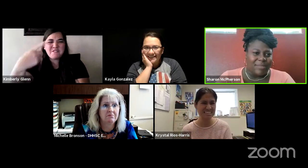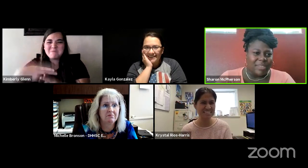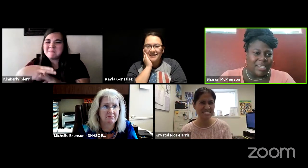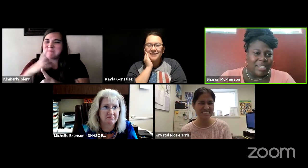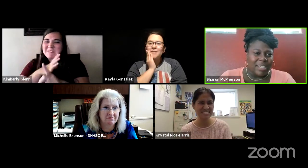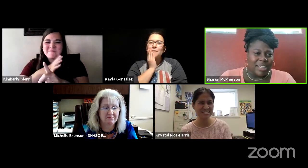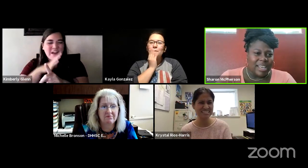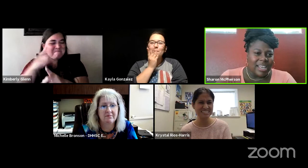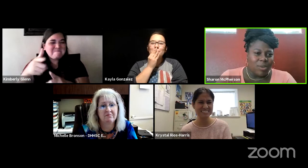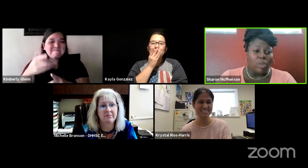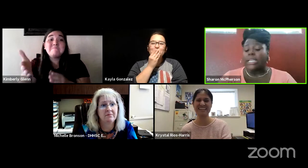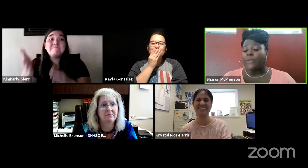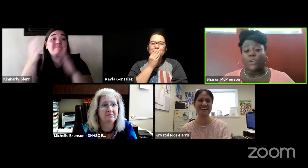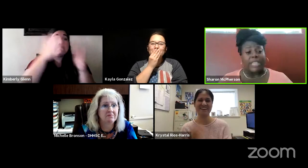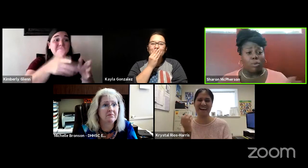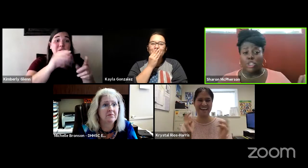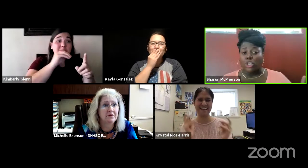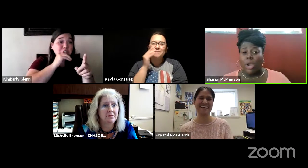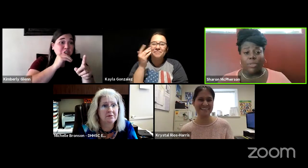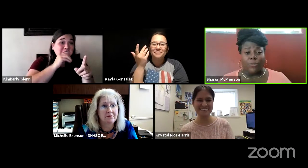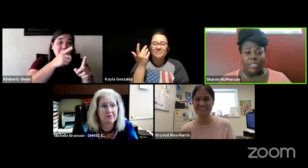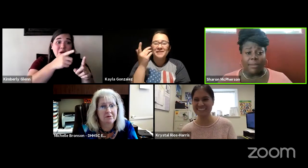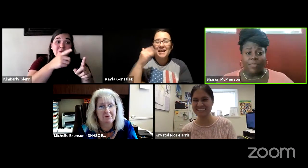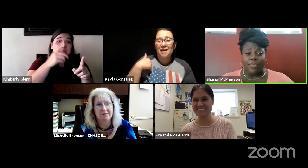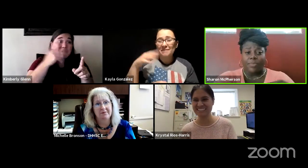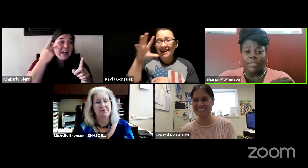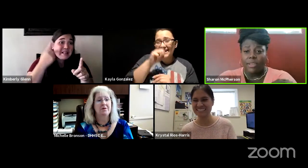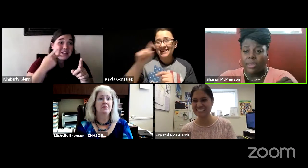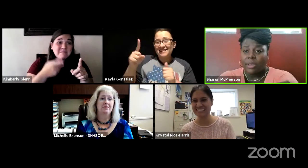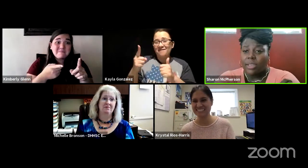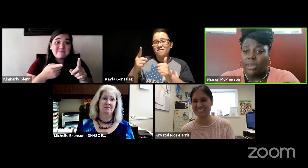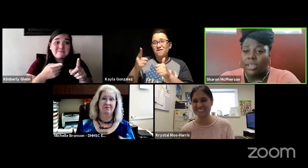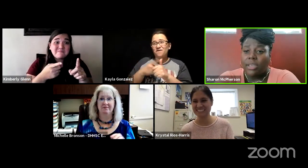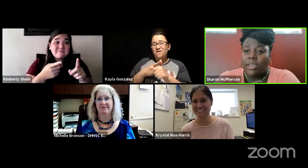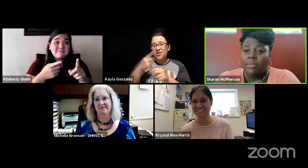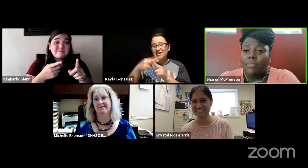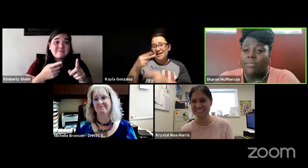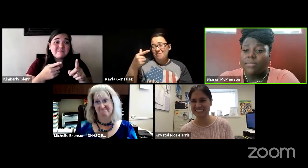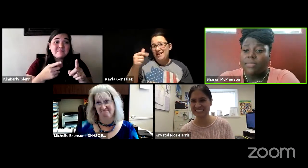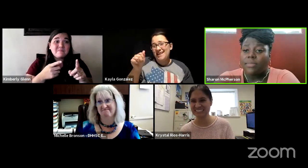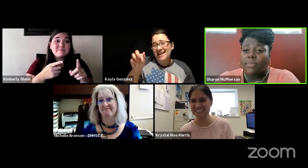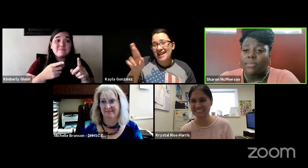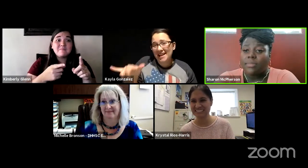Let's see. We'll take a first name. We'll just go ahead with the first name.